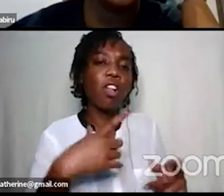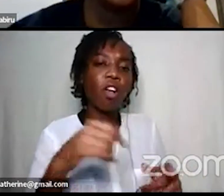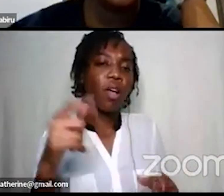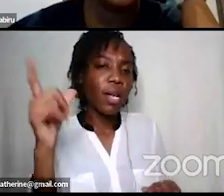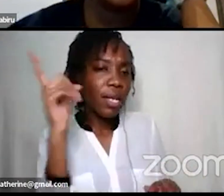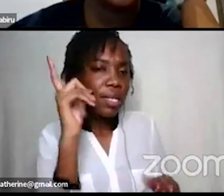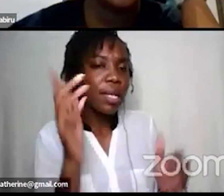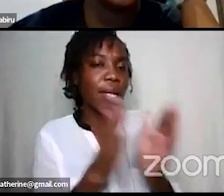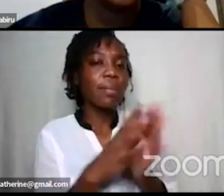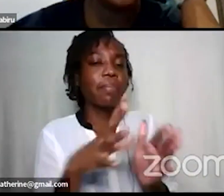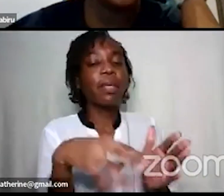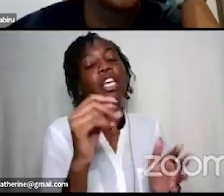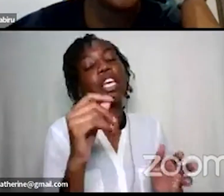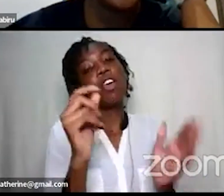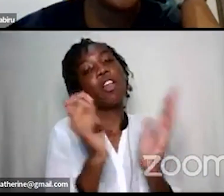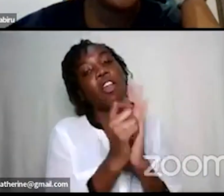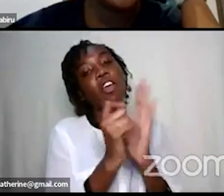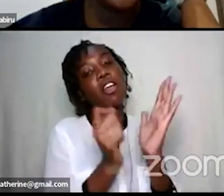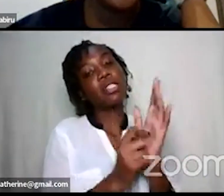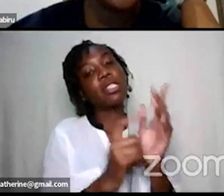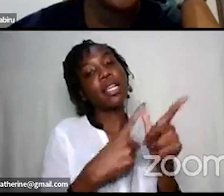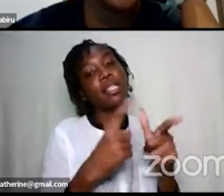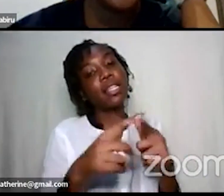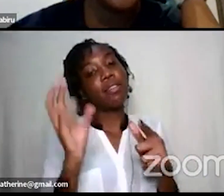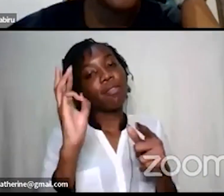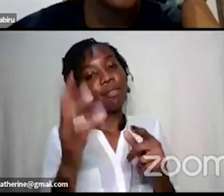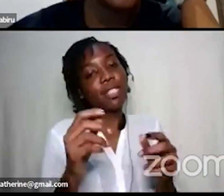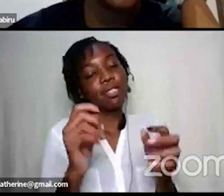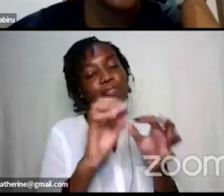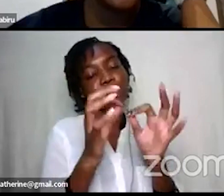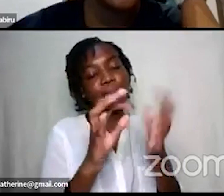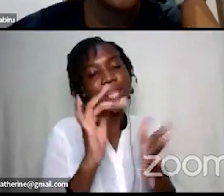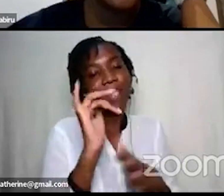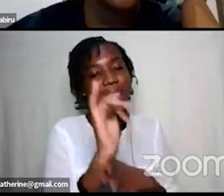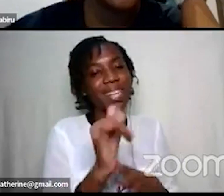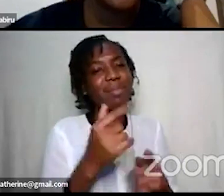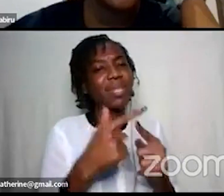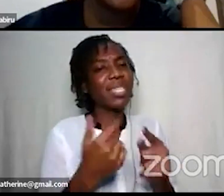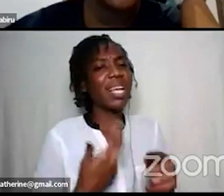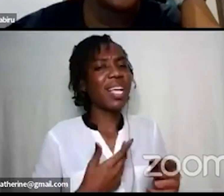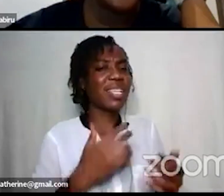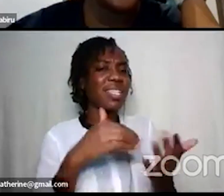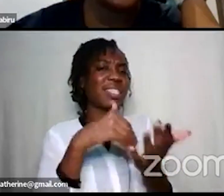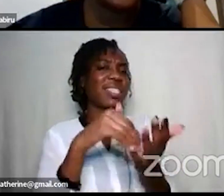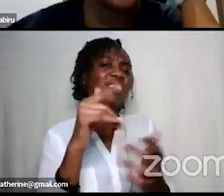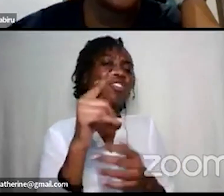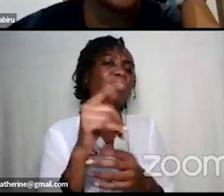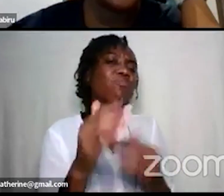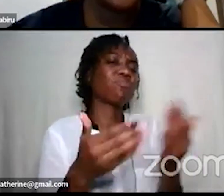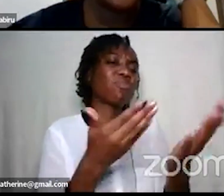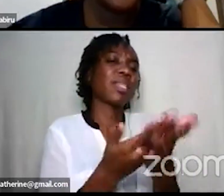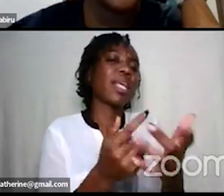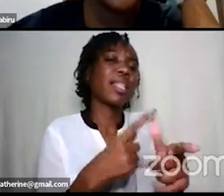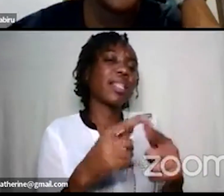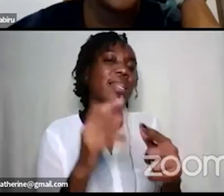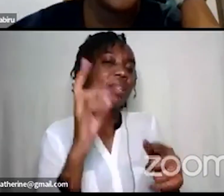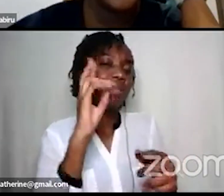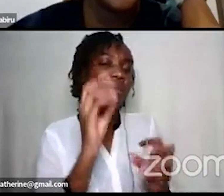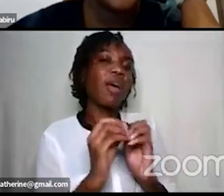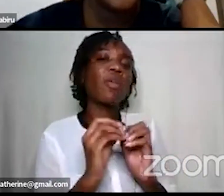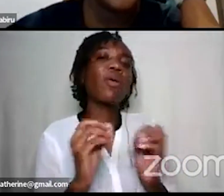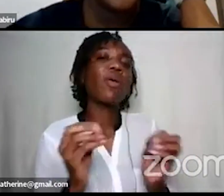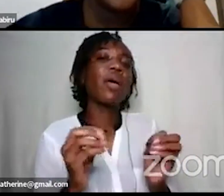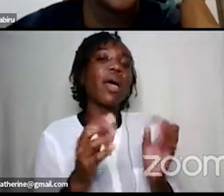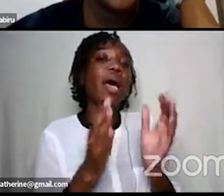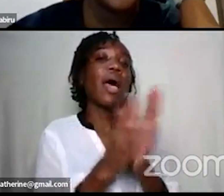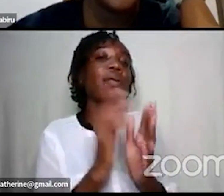own notes, and then you can translate that, rather than just us sending you a presentation that you cannot even remember. And chances are you're going to